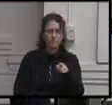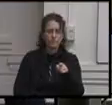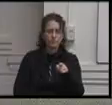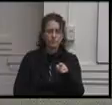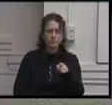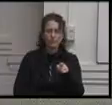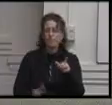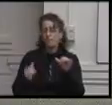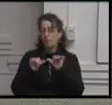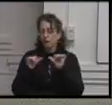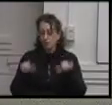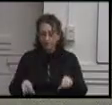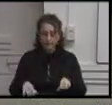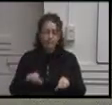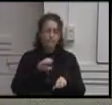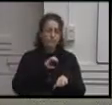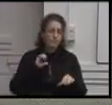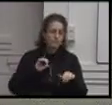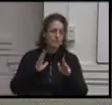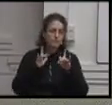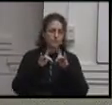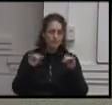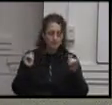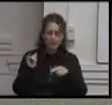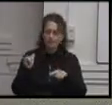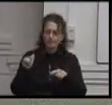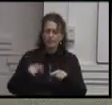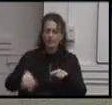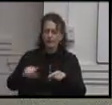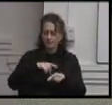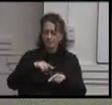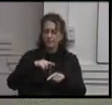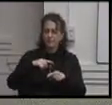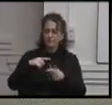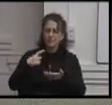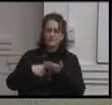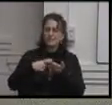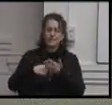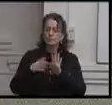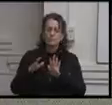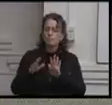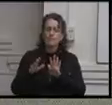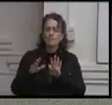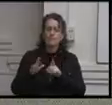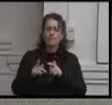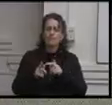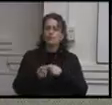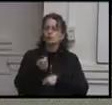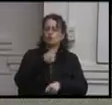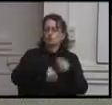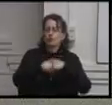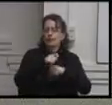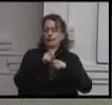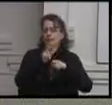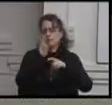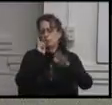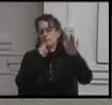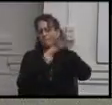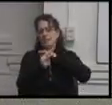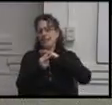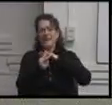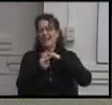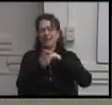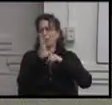and architects have talked about reducing the cost, is going from 30-year windows to 15-year windows.